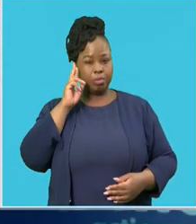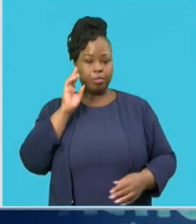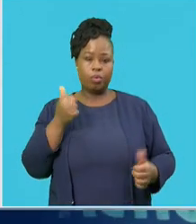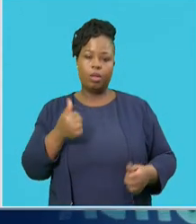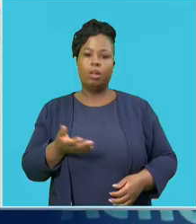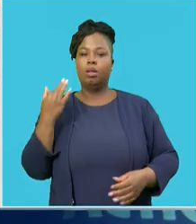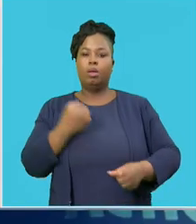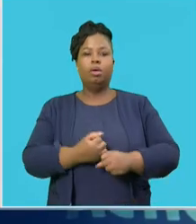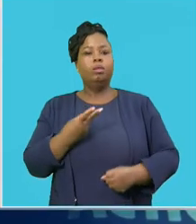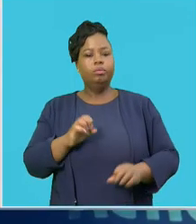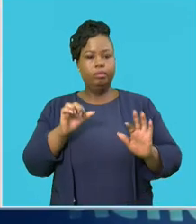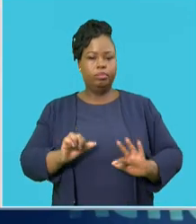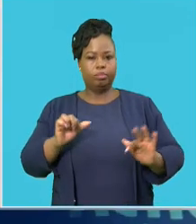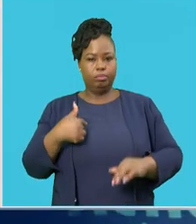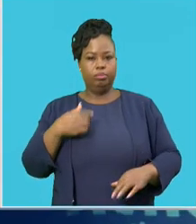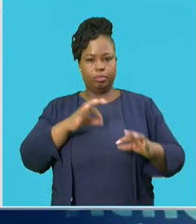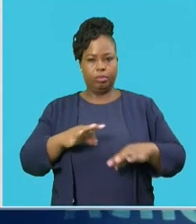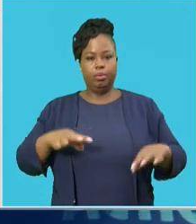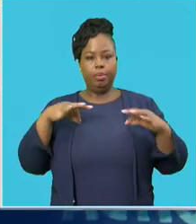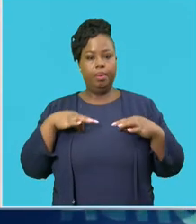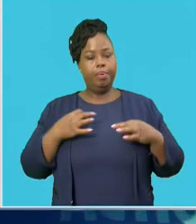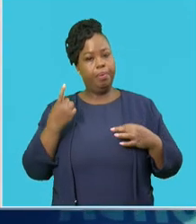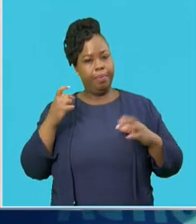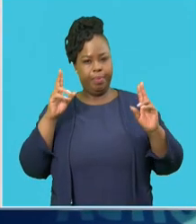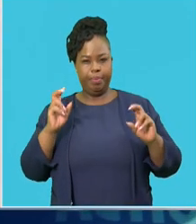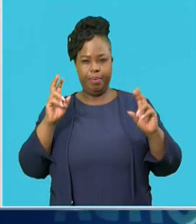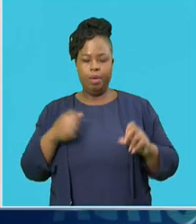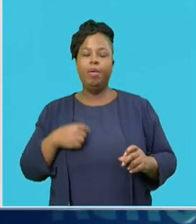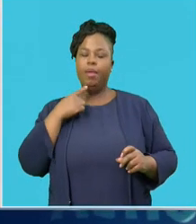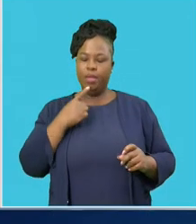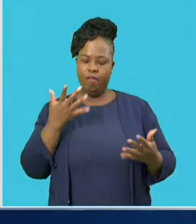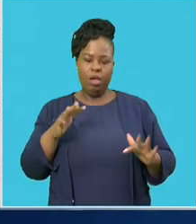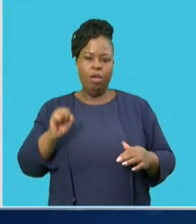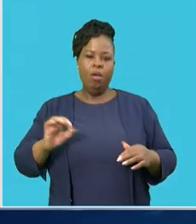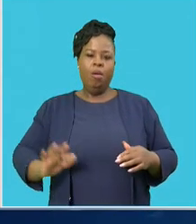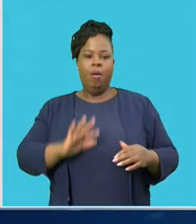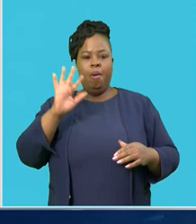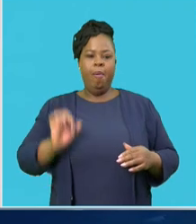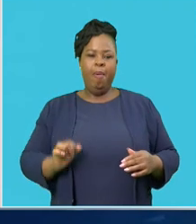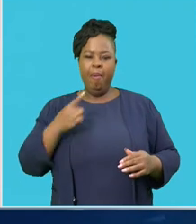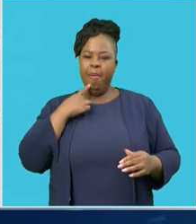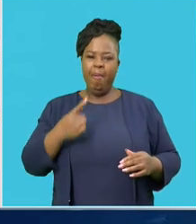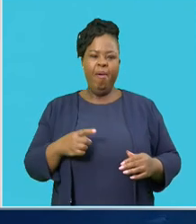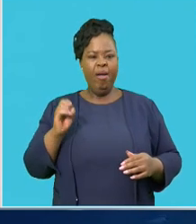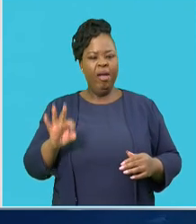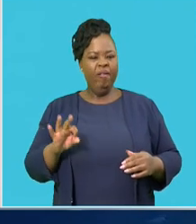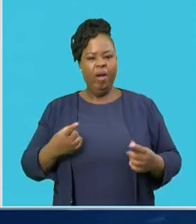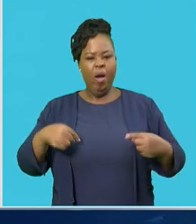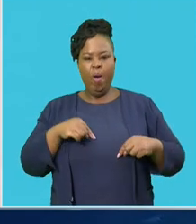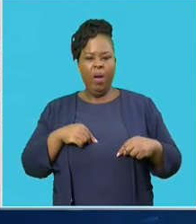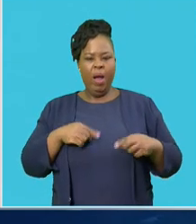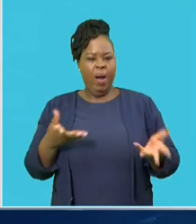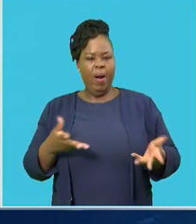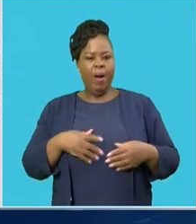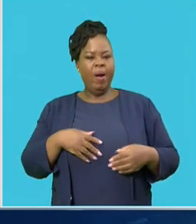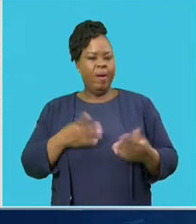2016 when I became the mayor was one of the issues I raised for South Africans. If we are not prepared as